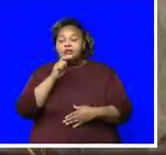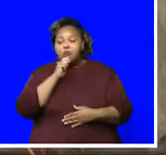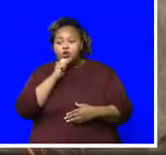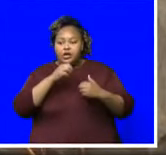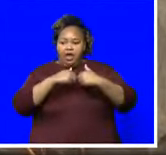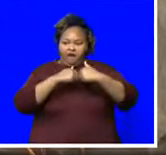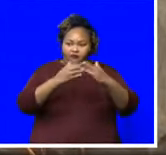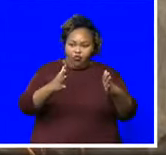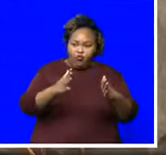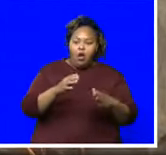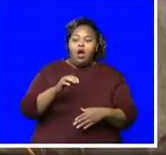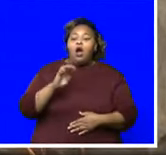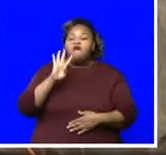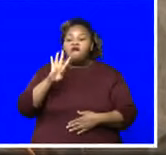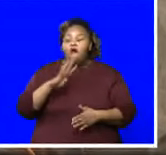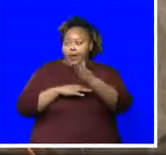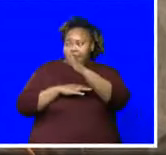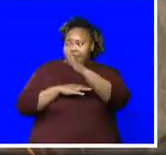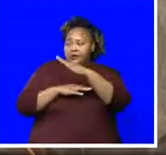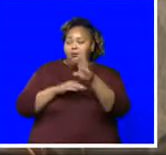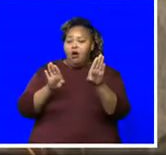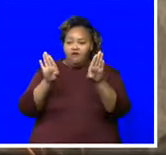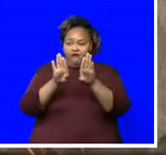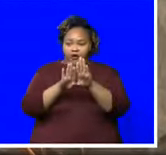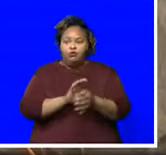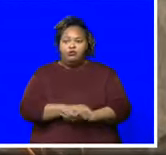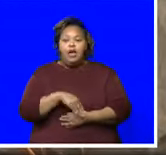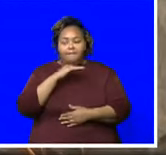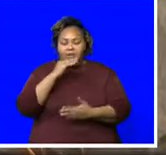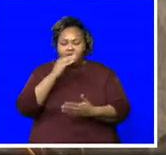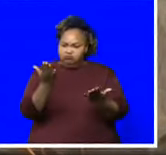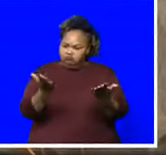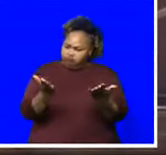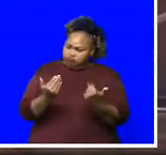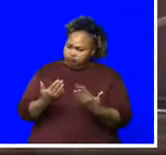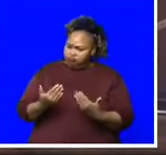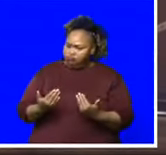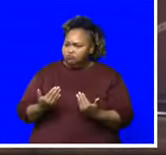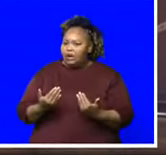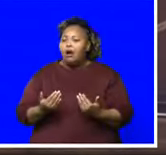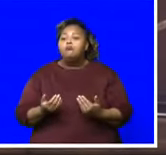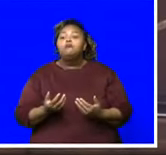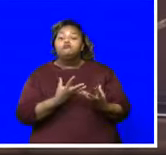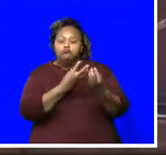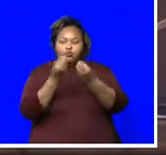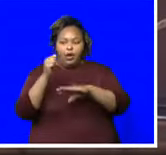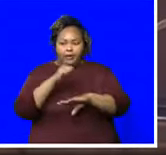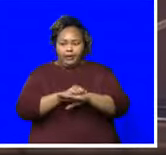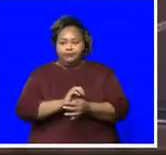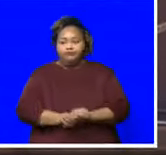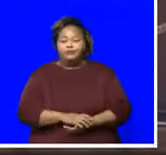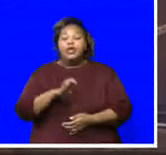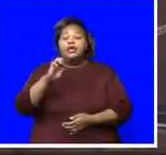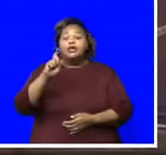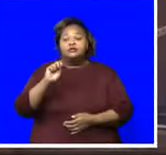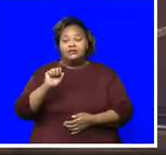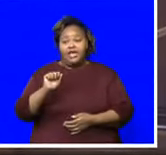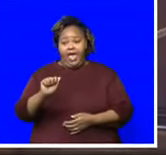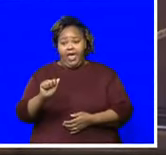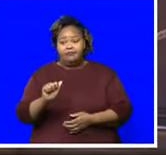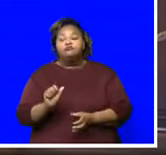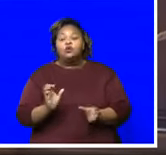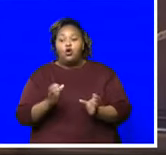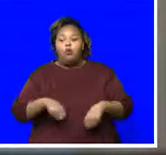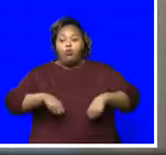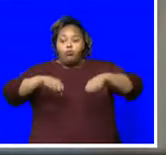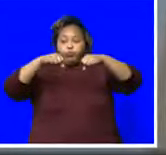rich heritage of Eswatini that is enclosed in this museum. Umphathi libandla letekuvakasha uthi isihlanu imisamo